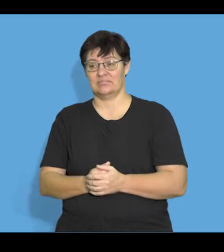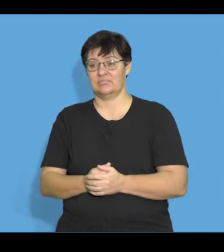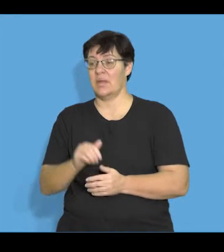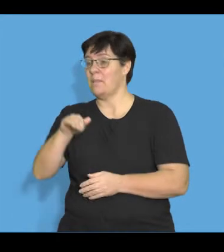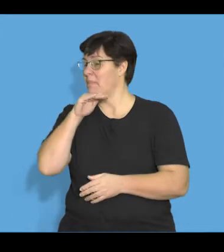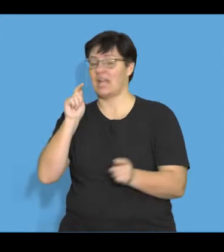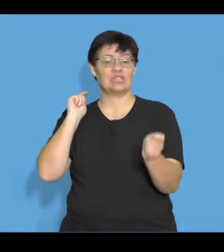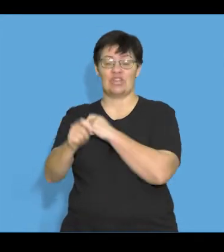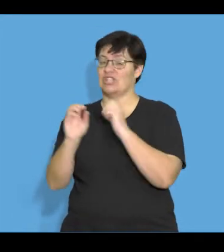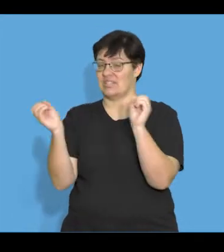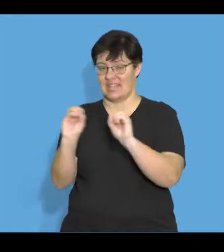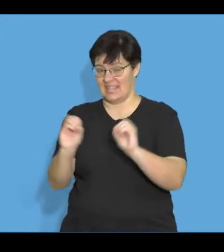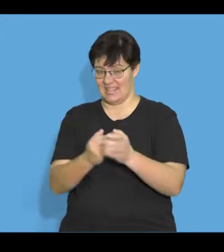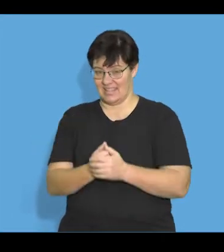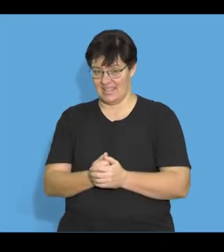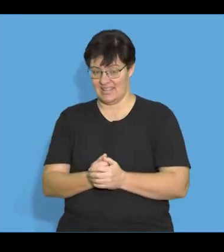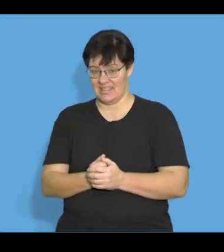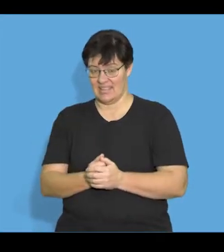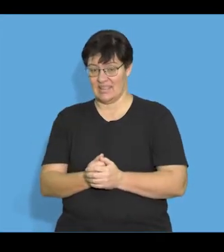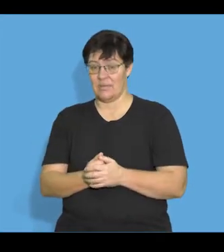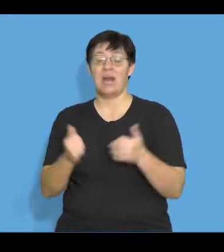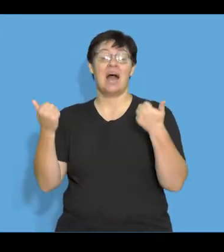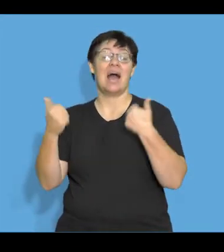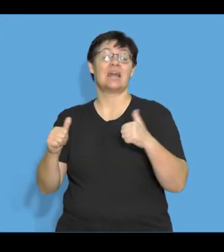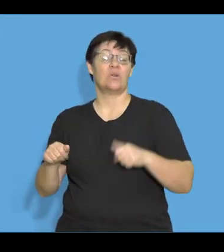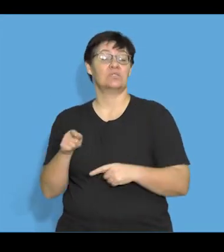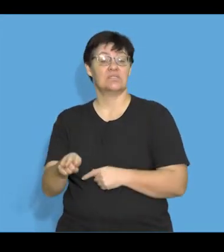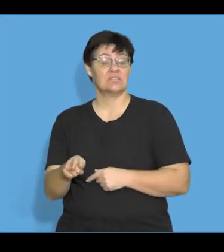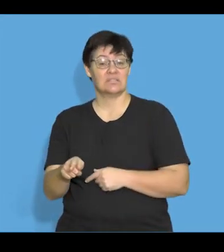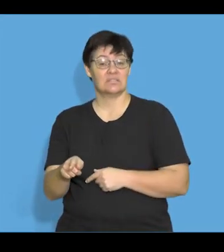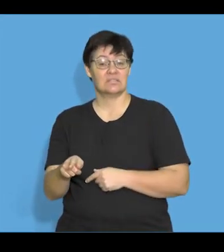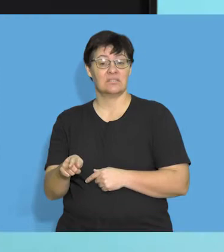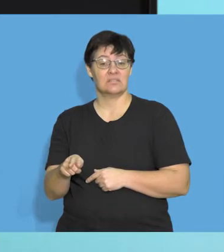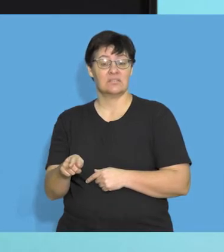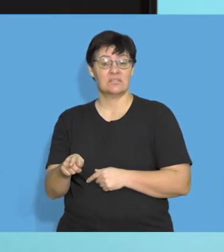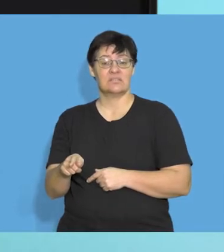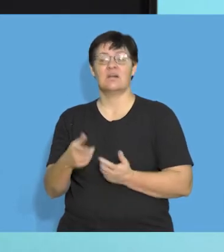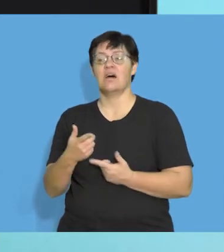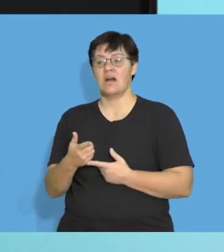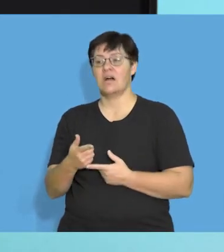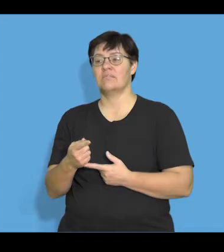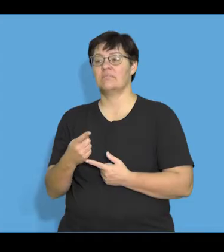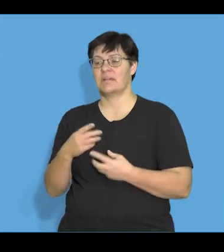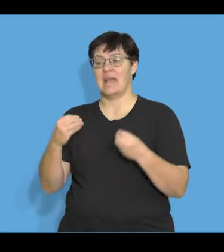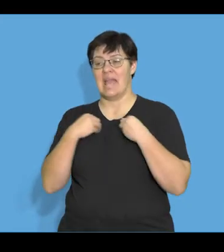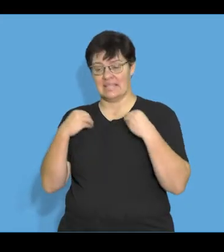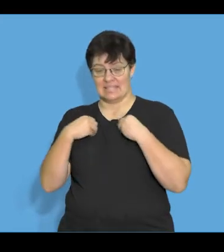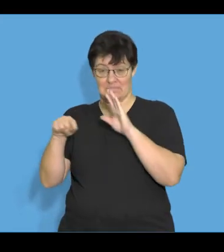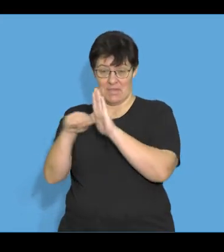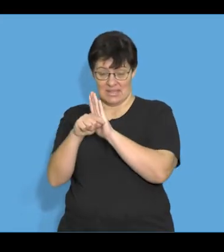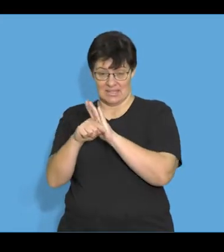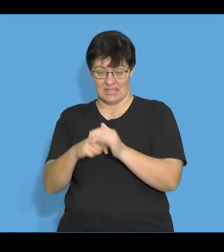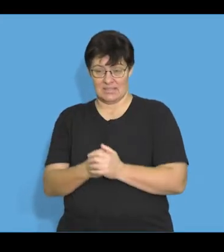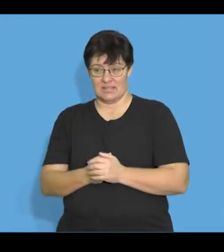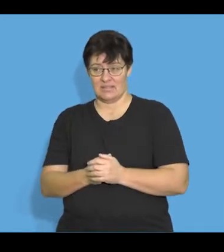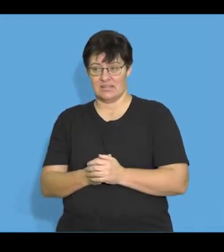change. Notice my accounting equation. We're assuming bank is favorable. So assets minus